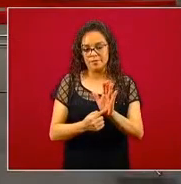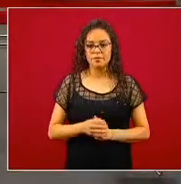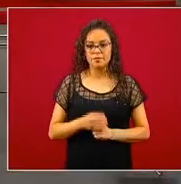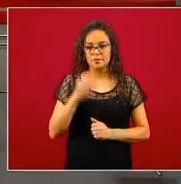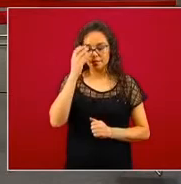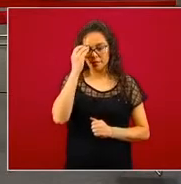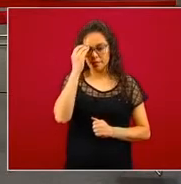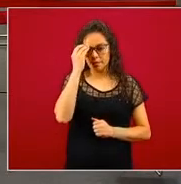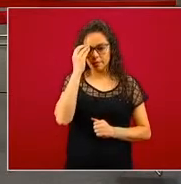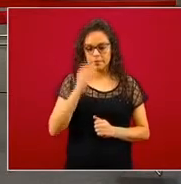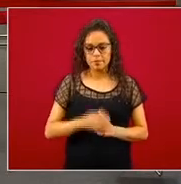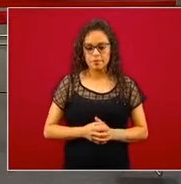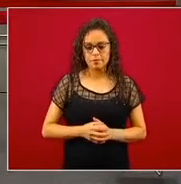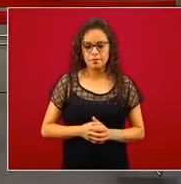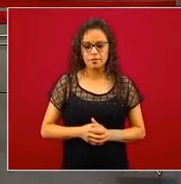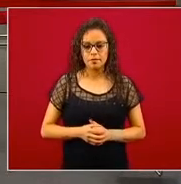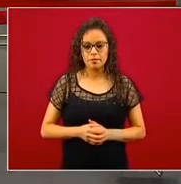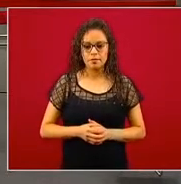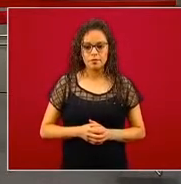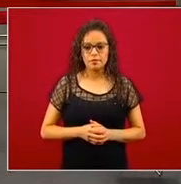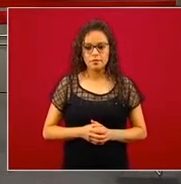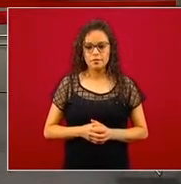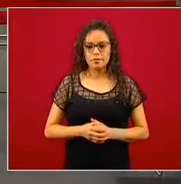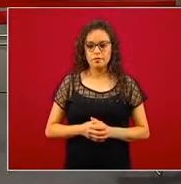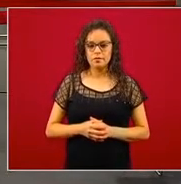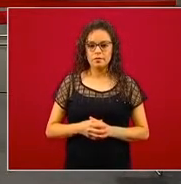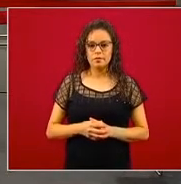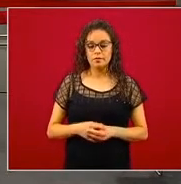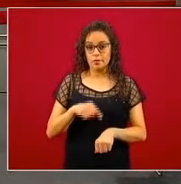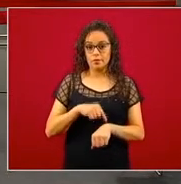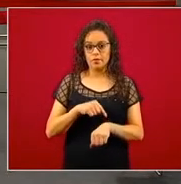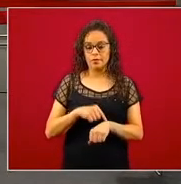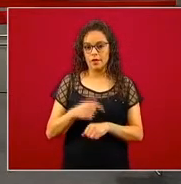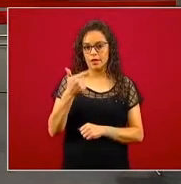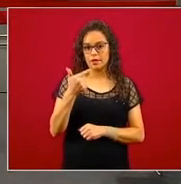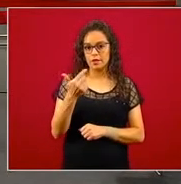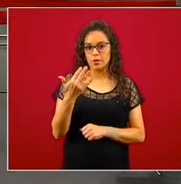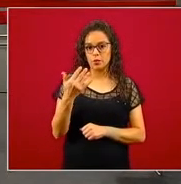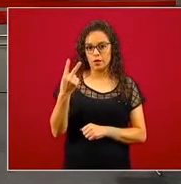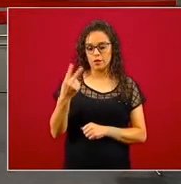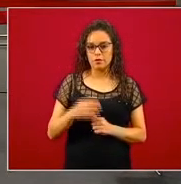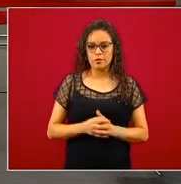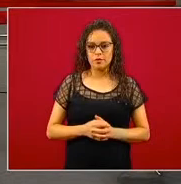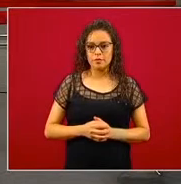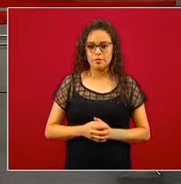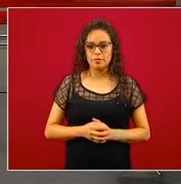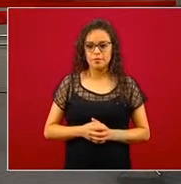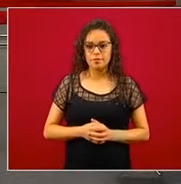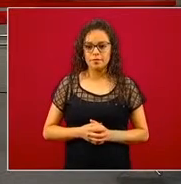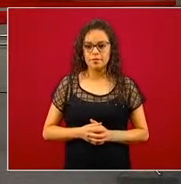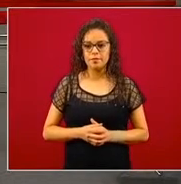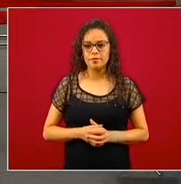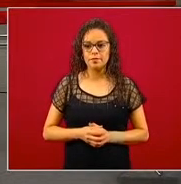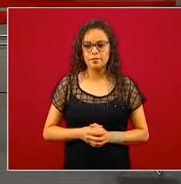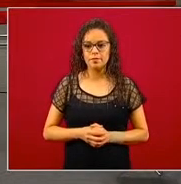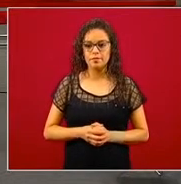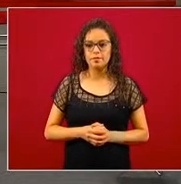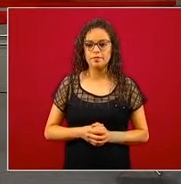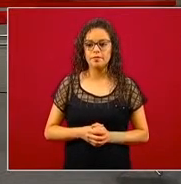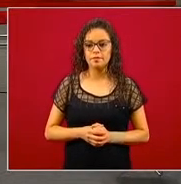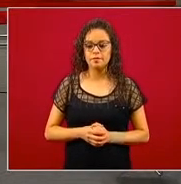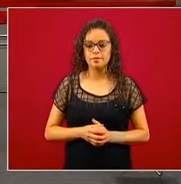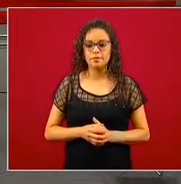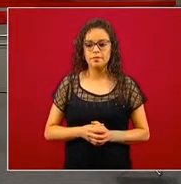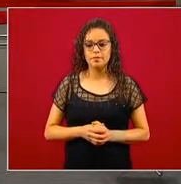would interpret it as if the governors, both male and female, are doing something opposite